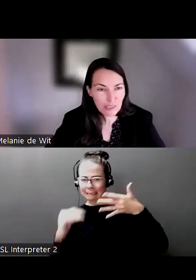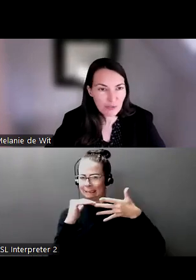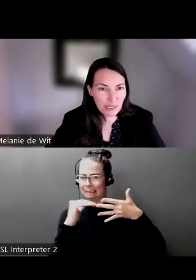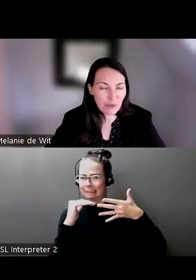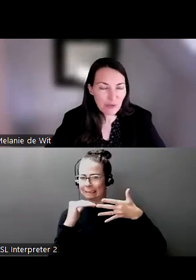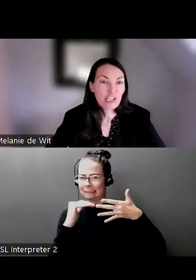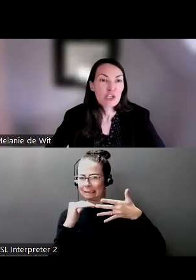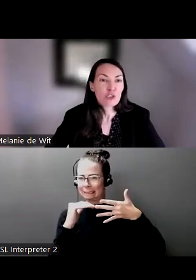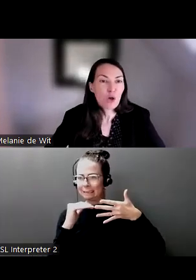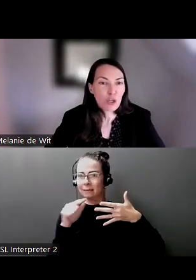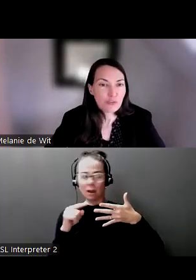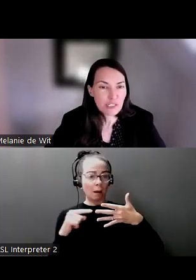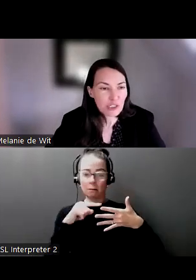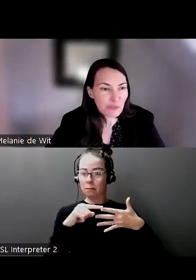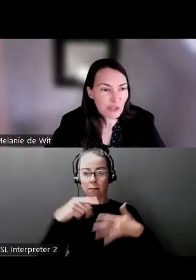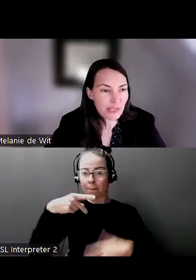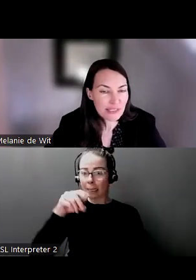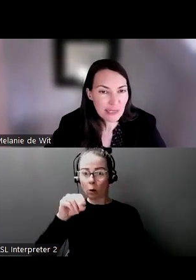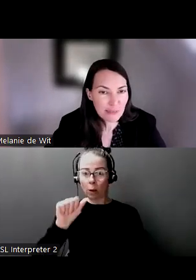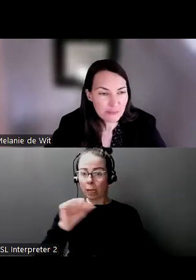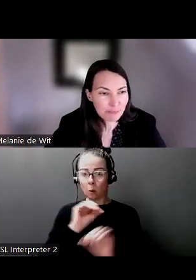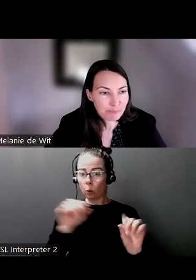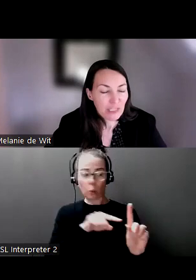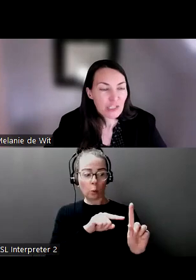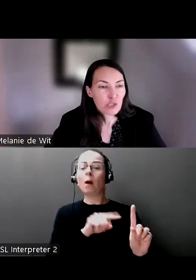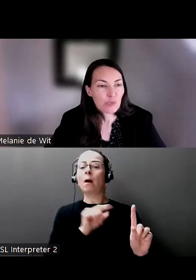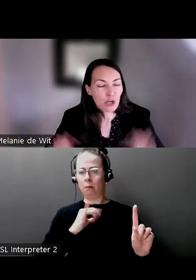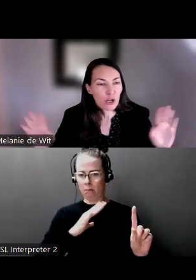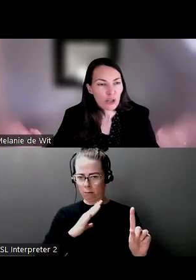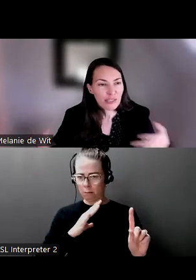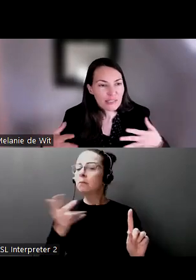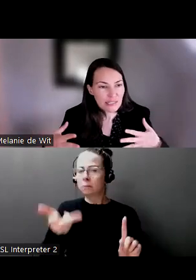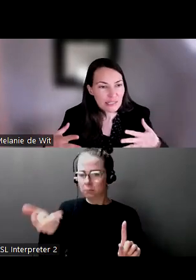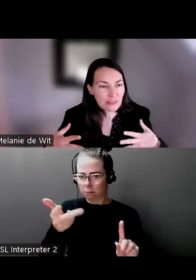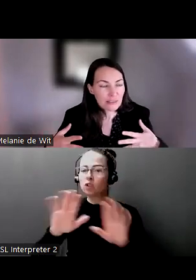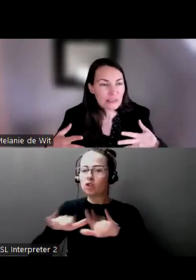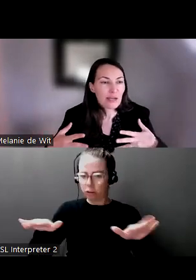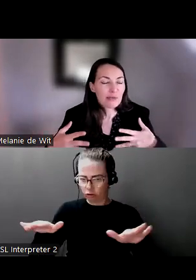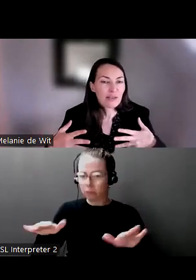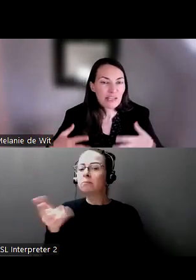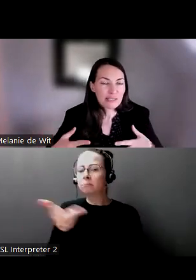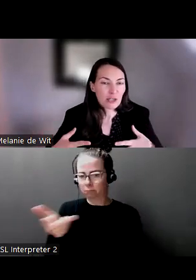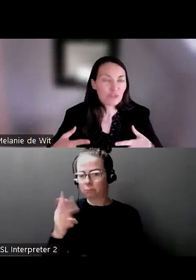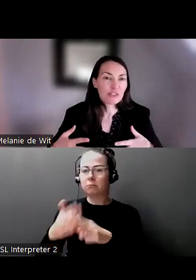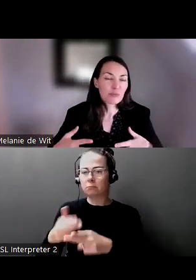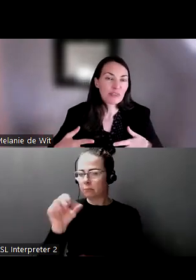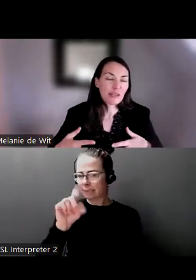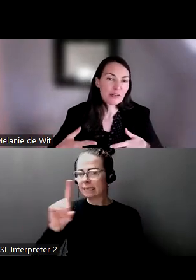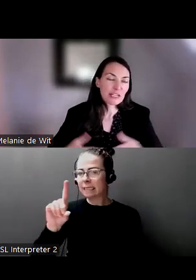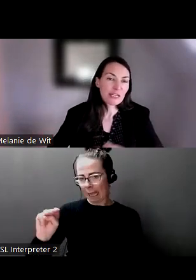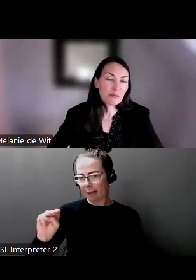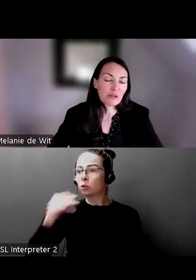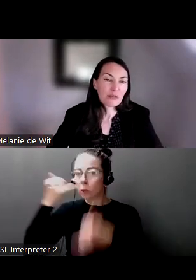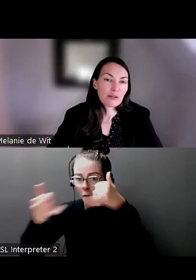No POA. Okay. So all 3 children are the SDMs. So we call all the kids in to come and have a case conference with the